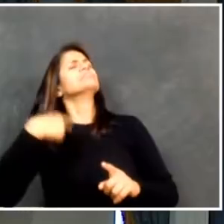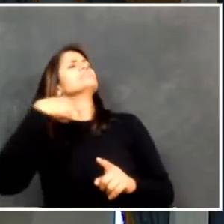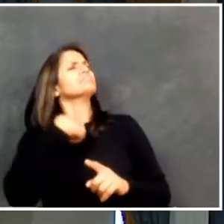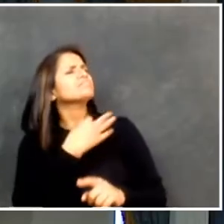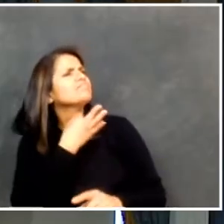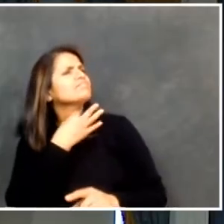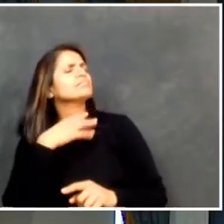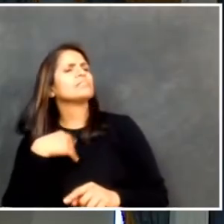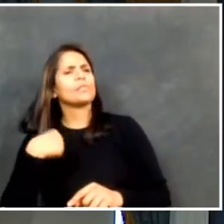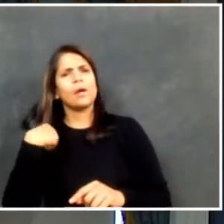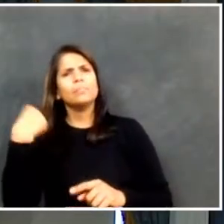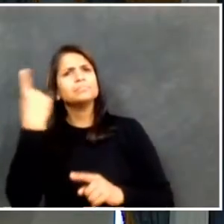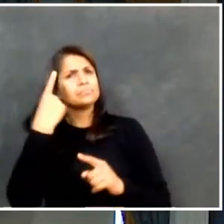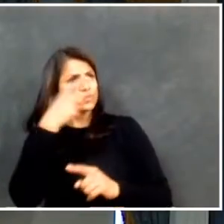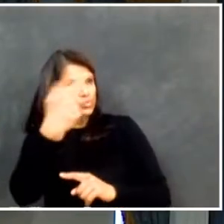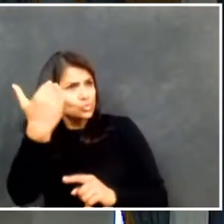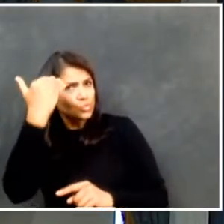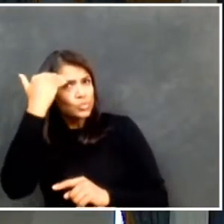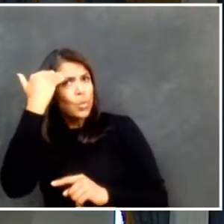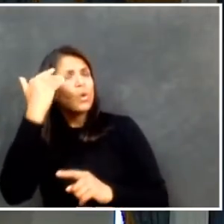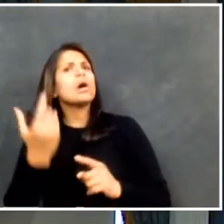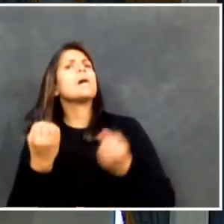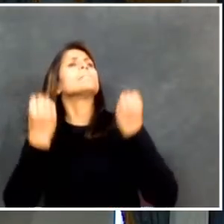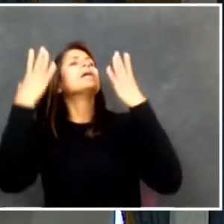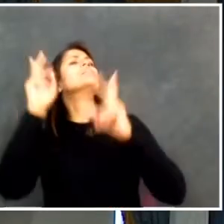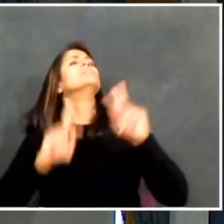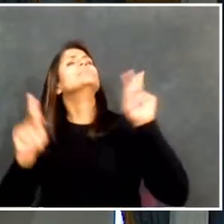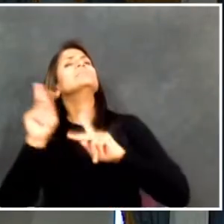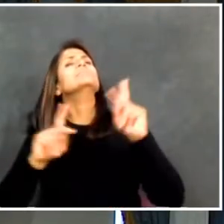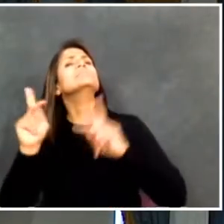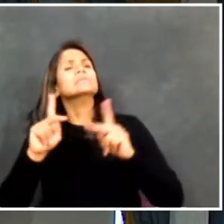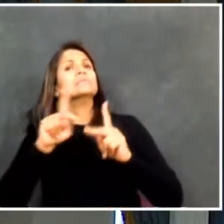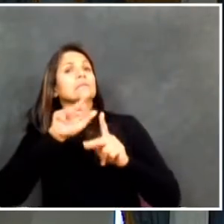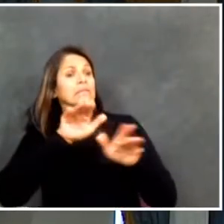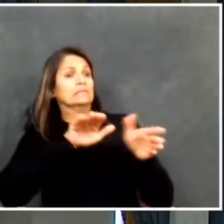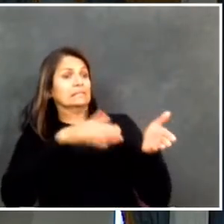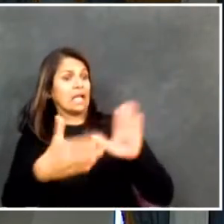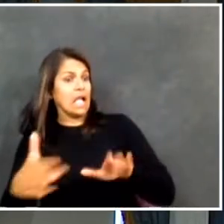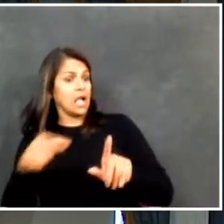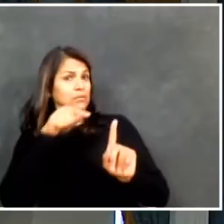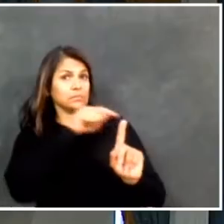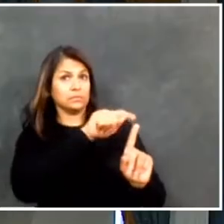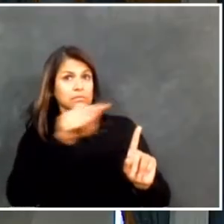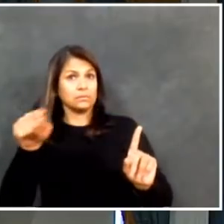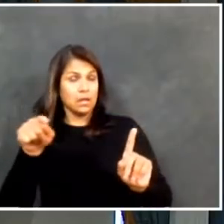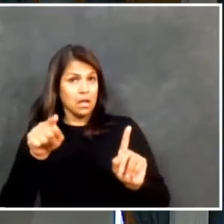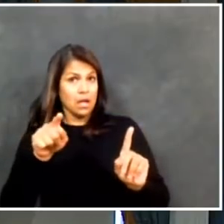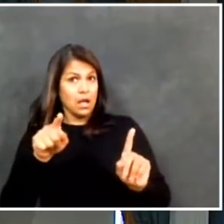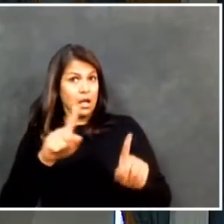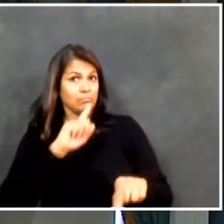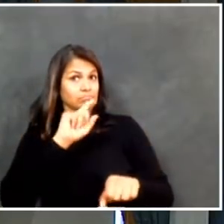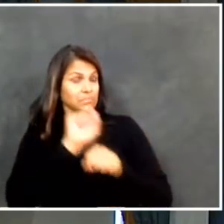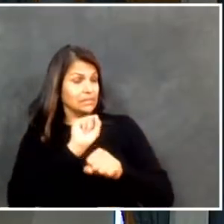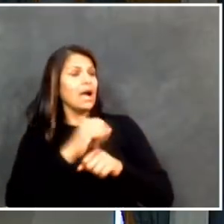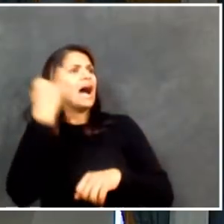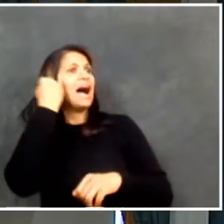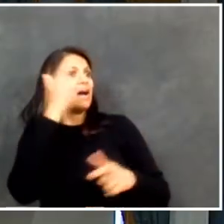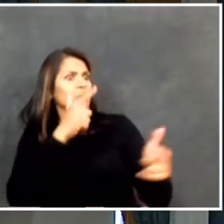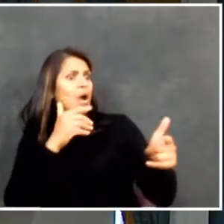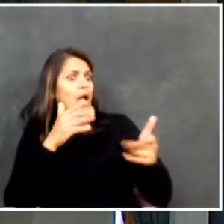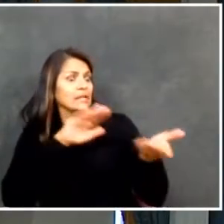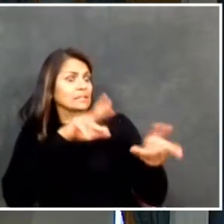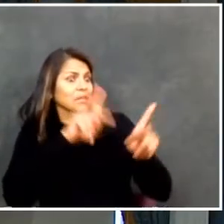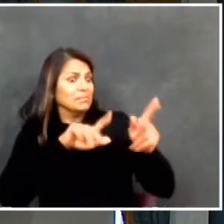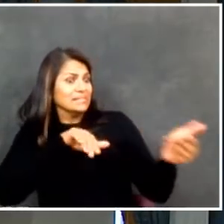because the hospital system has been so overwhelmed for days? So I'm talking about maybe a person who had